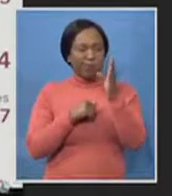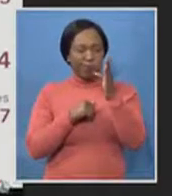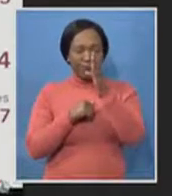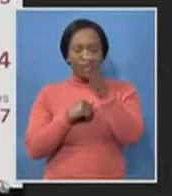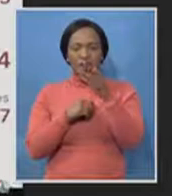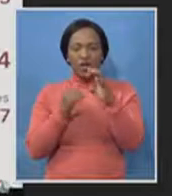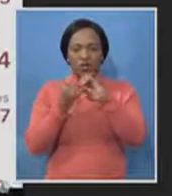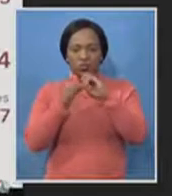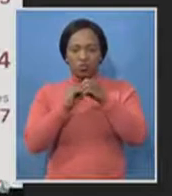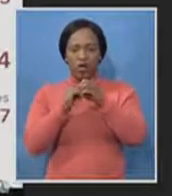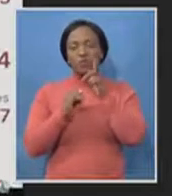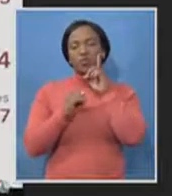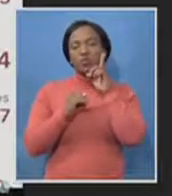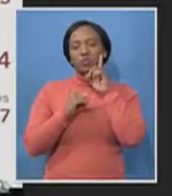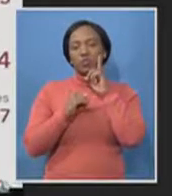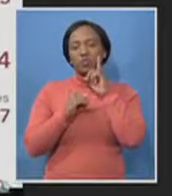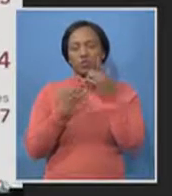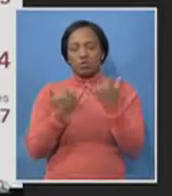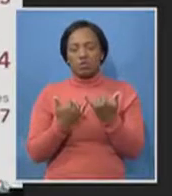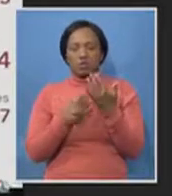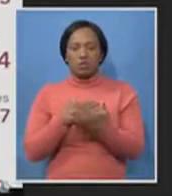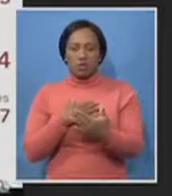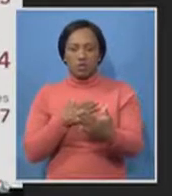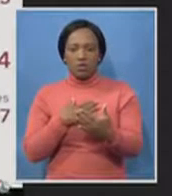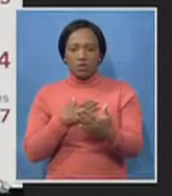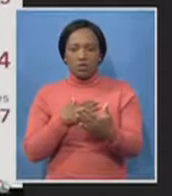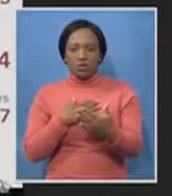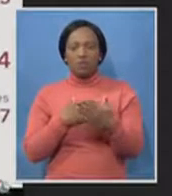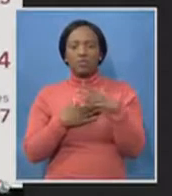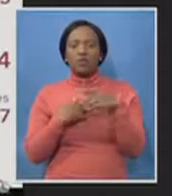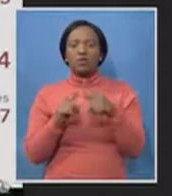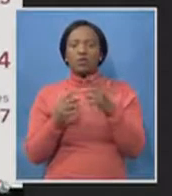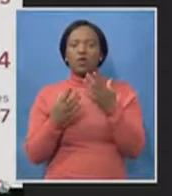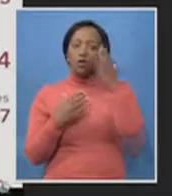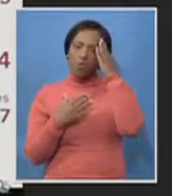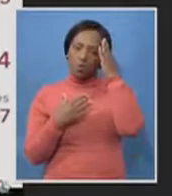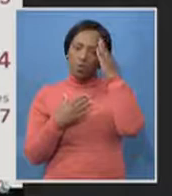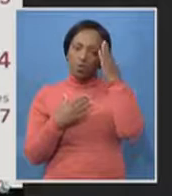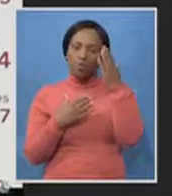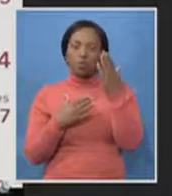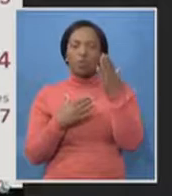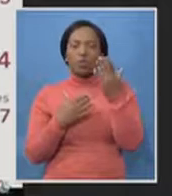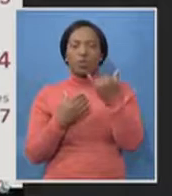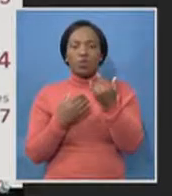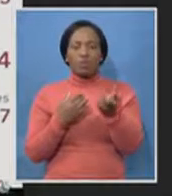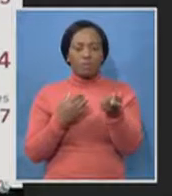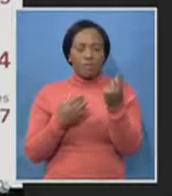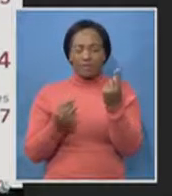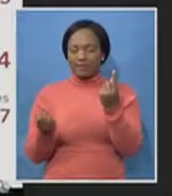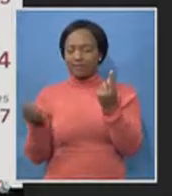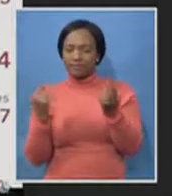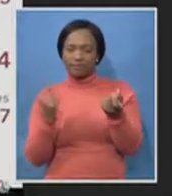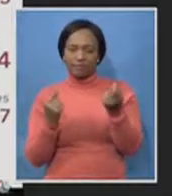clinical trials. What we do know is that they are immunogenic. They are stimulating the right kinds of immune